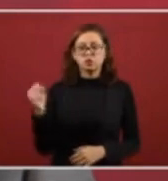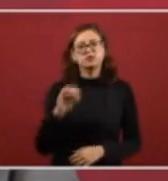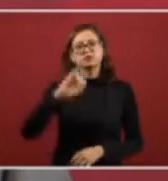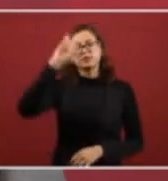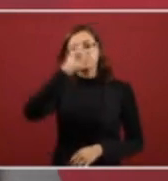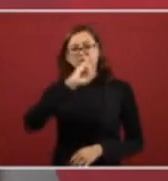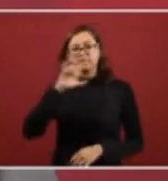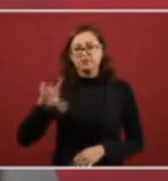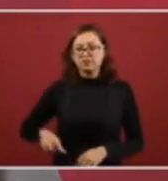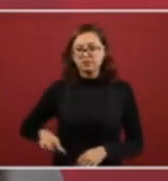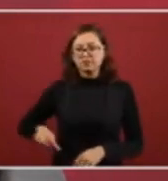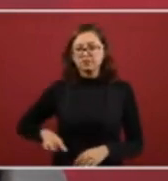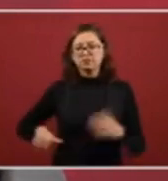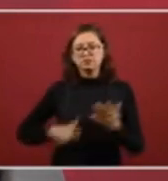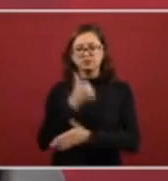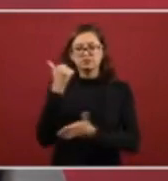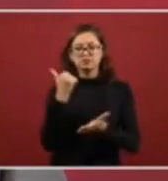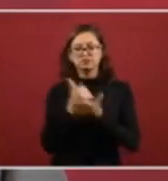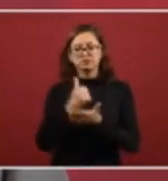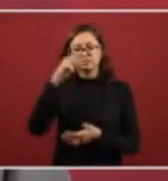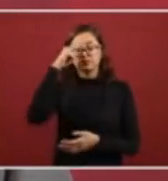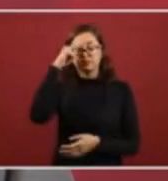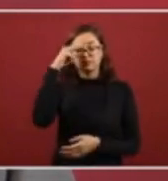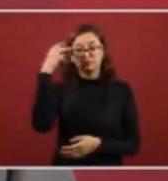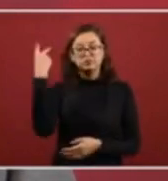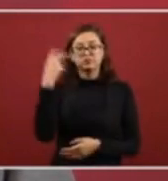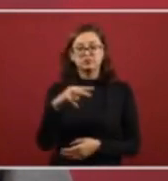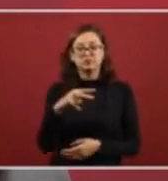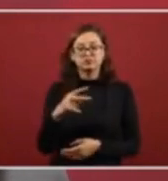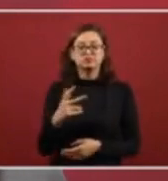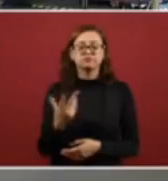The chief of government of the city